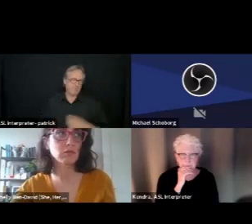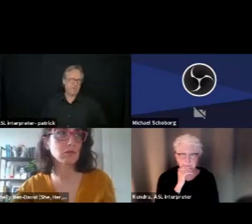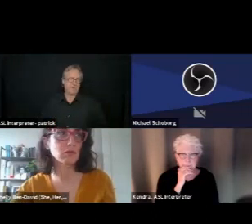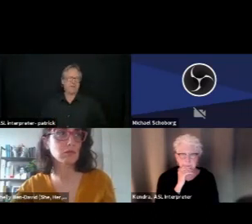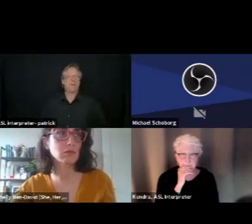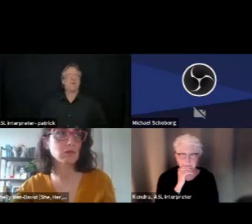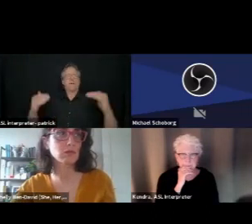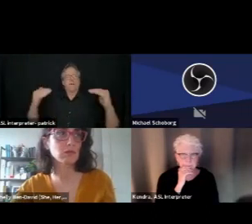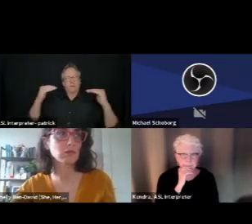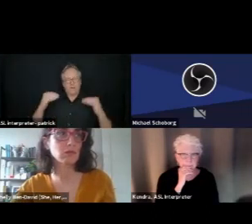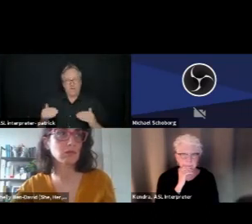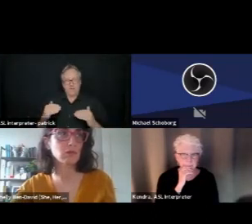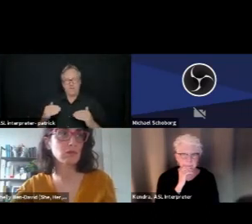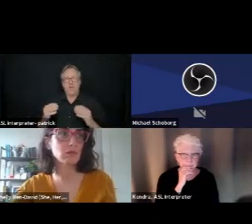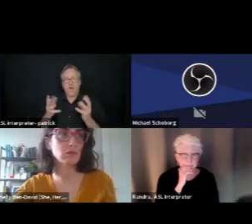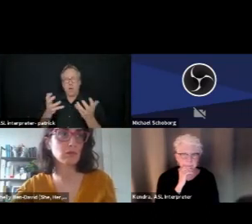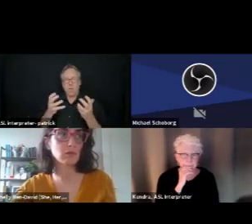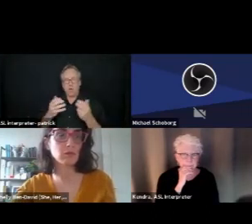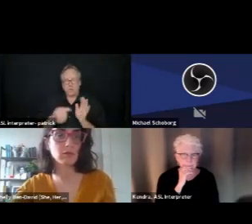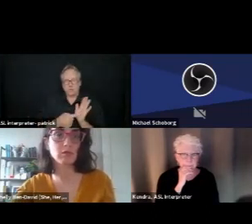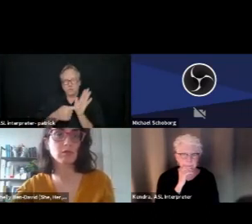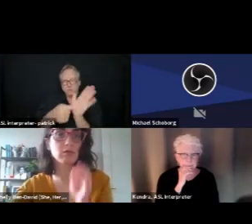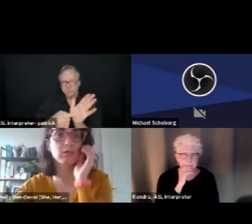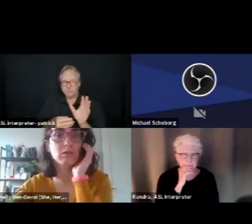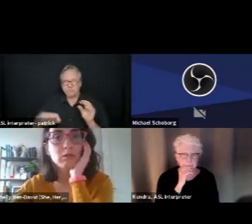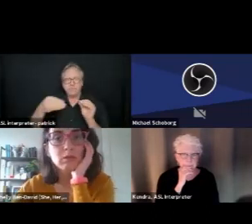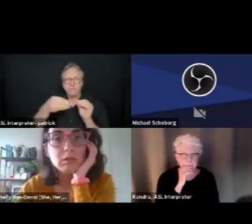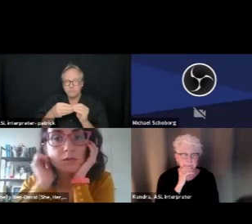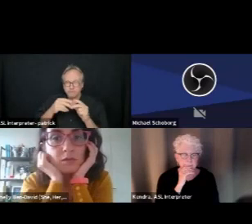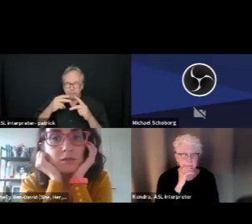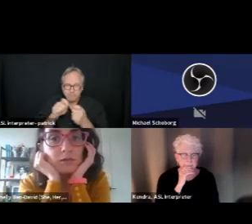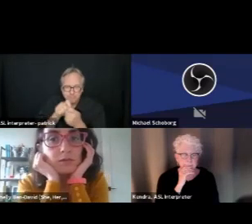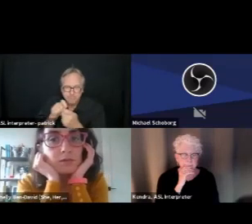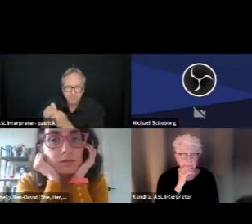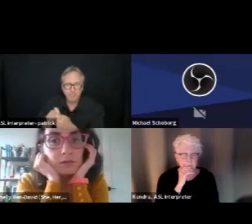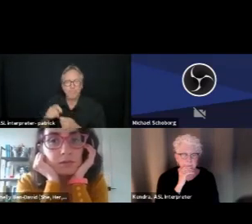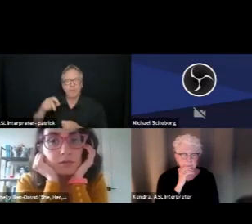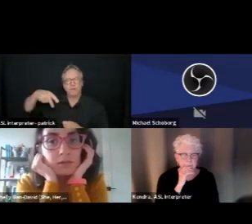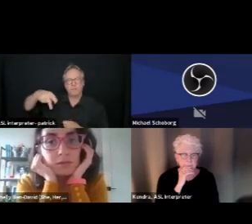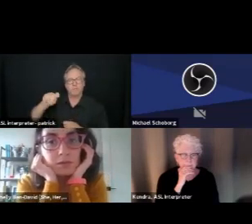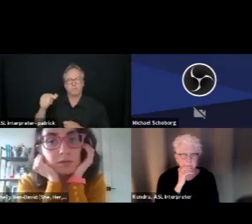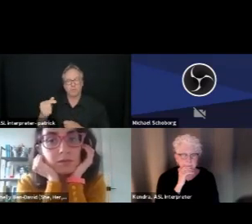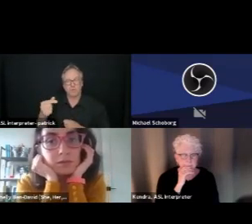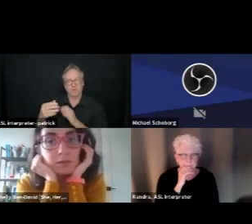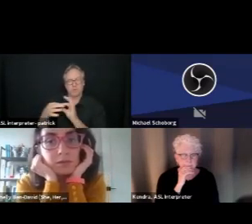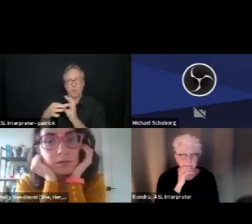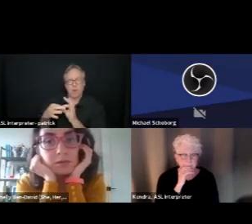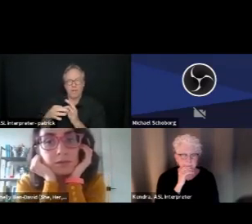And then I wanted to kind of delve a little deeper and see what aspects of post-traumatic growth kind of correlated